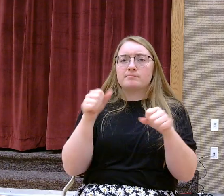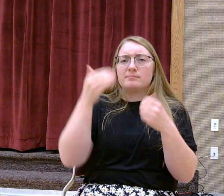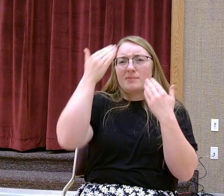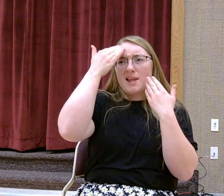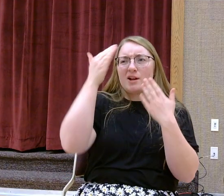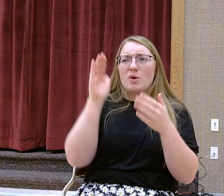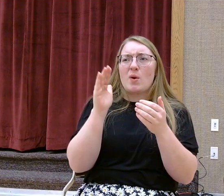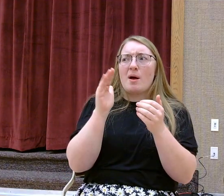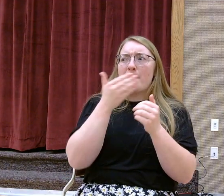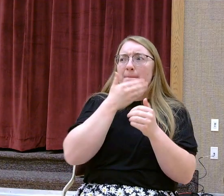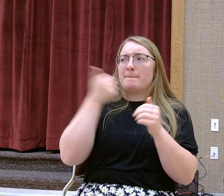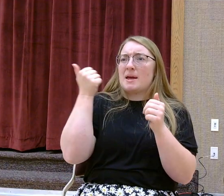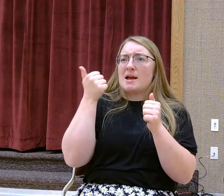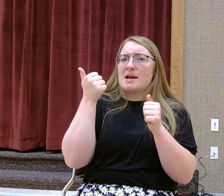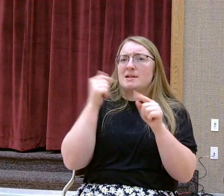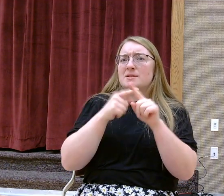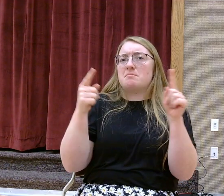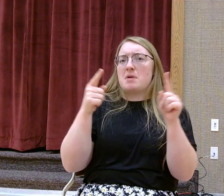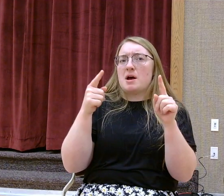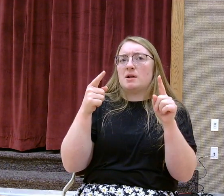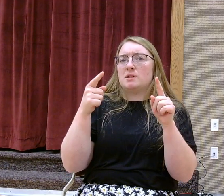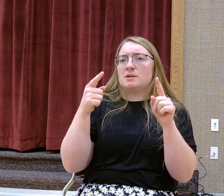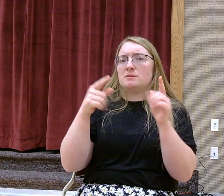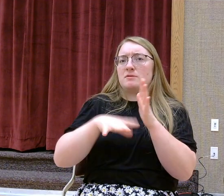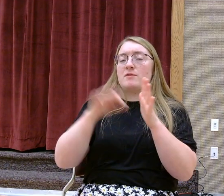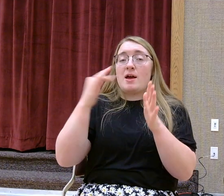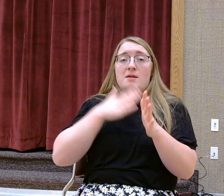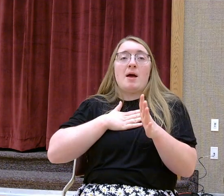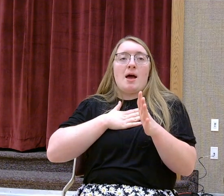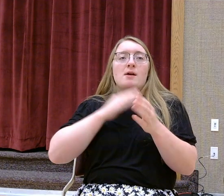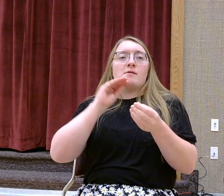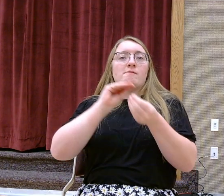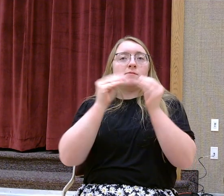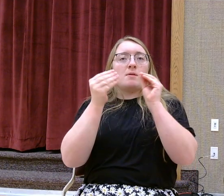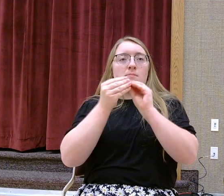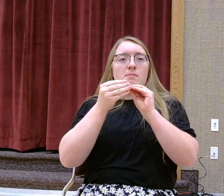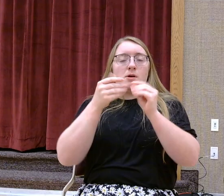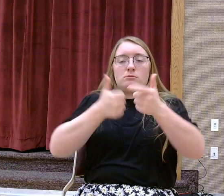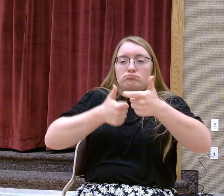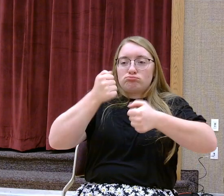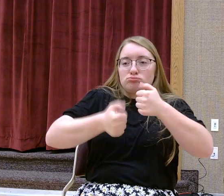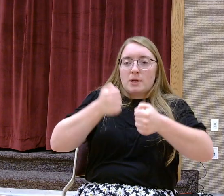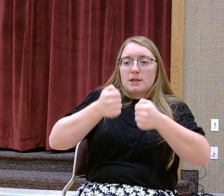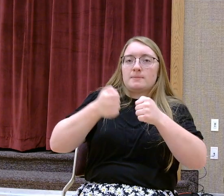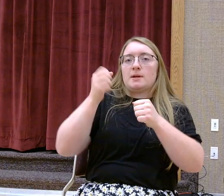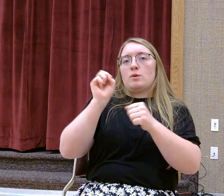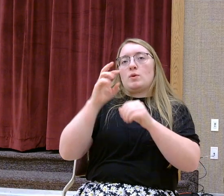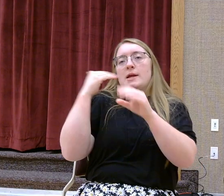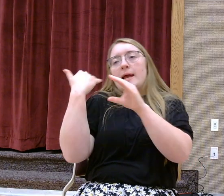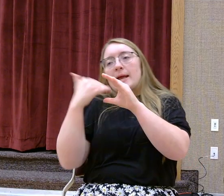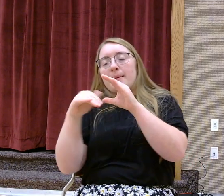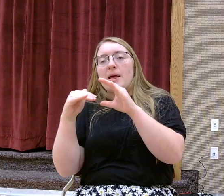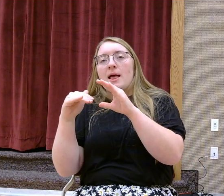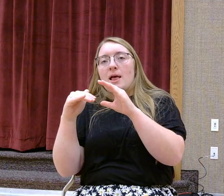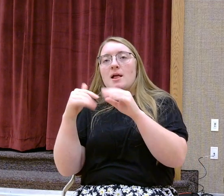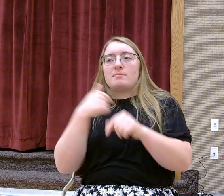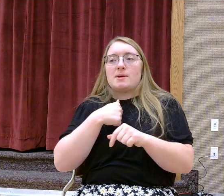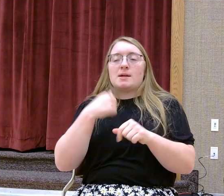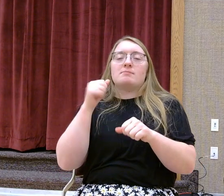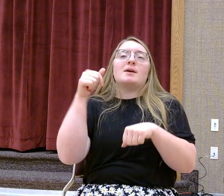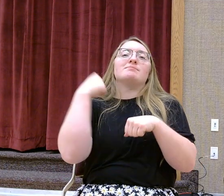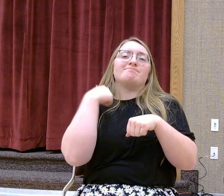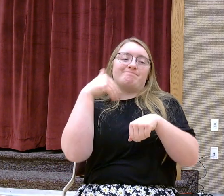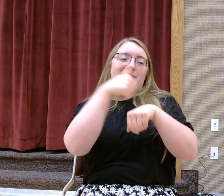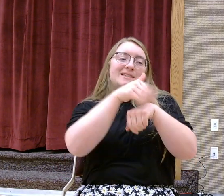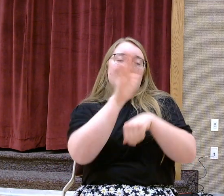way other than just find my number, John's, Nathan, right? Text me, email me, or whatever. I can send it to you if